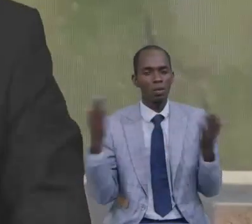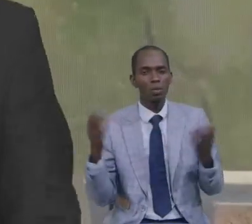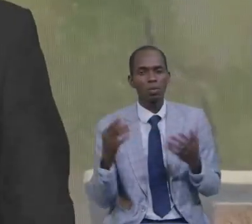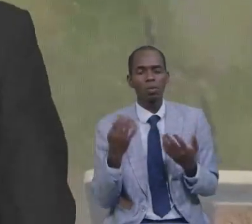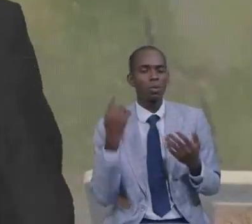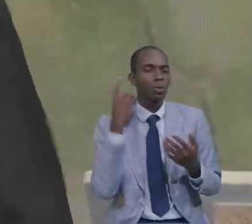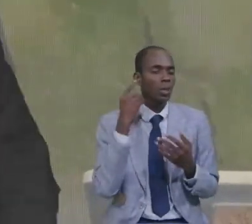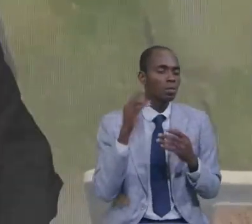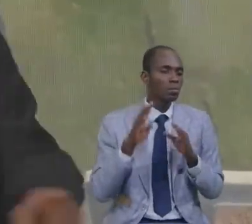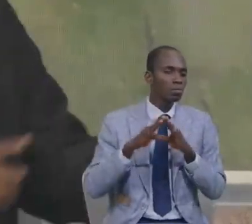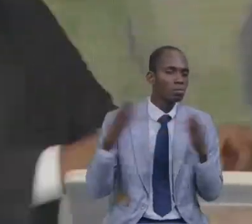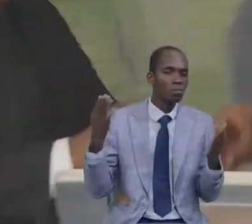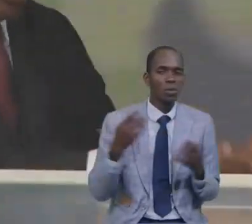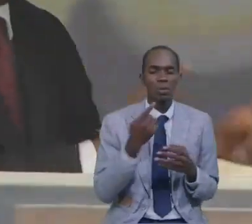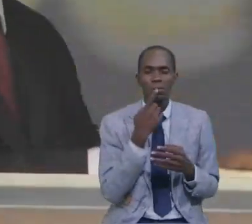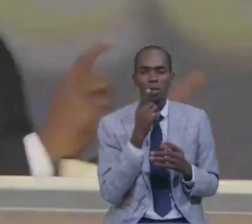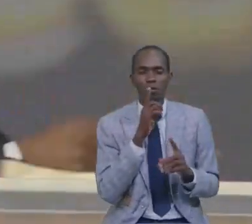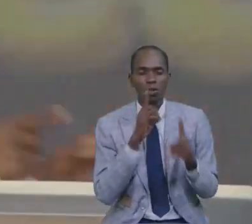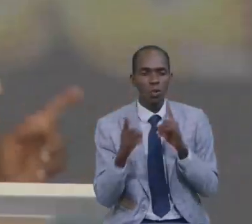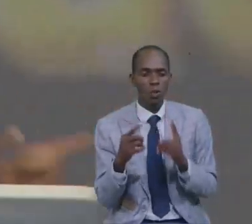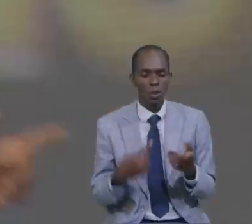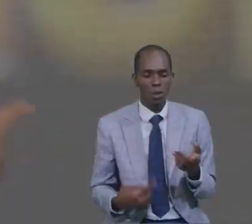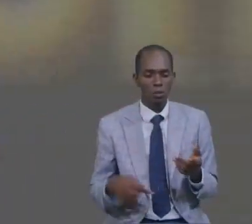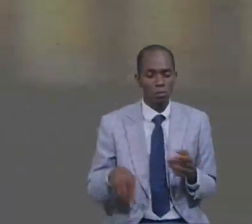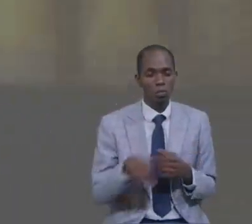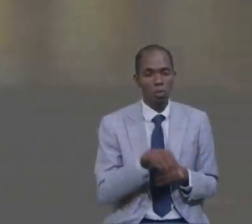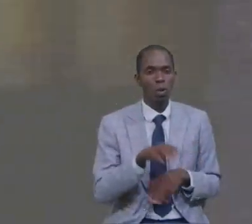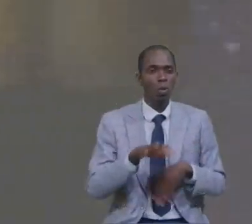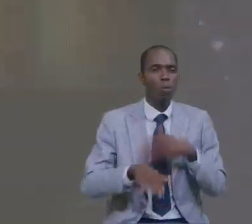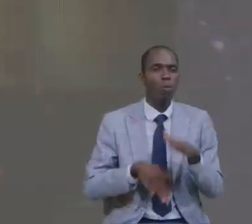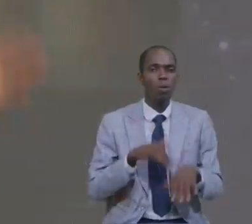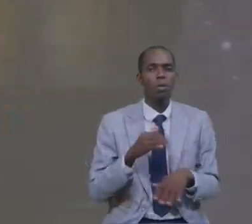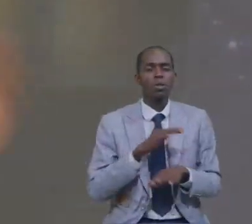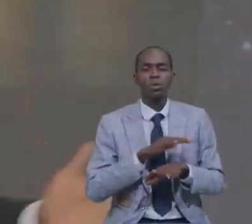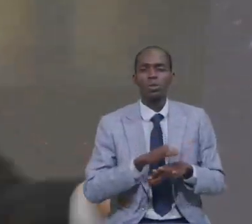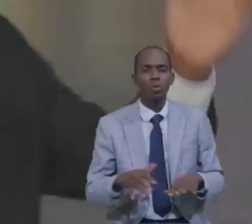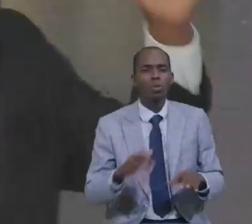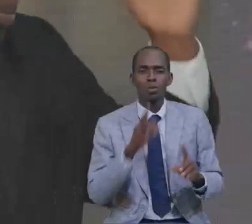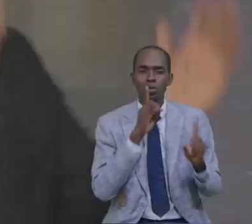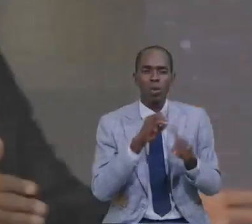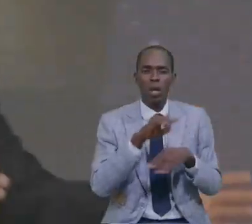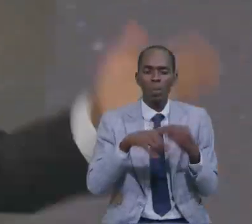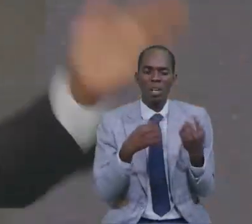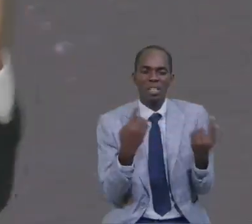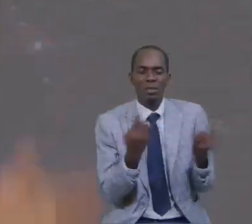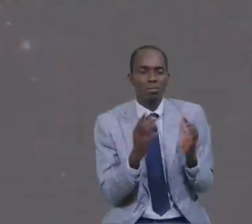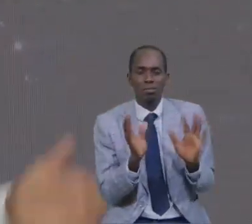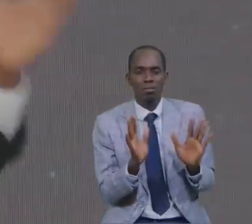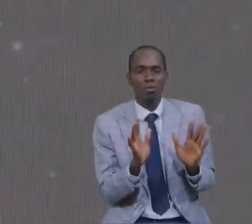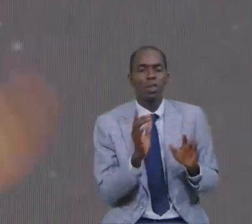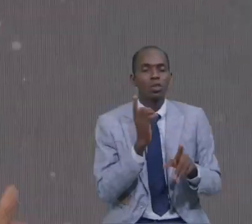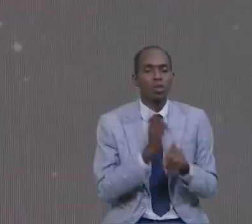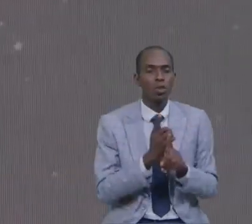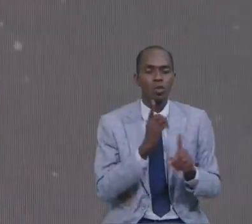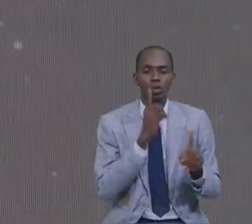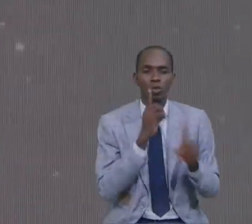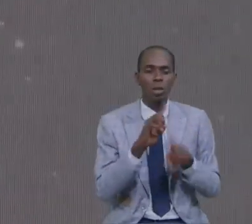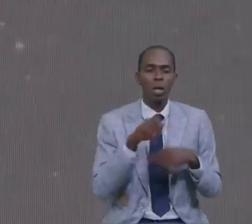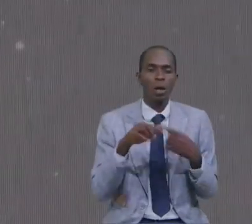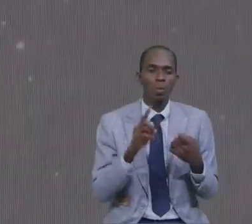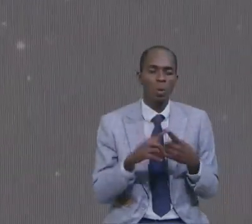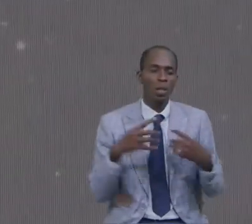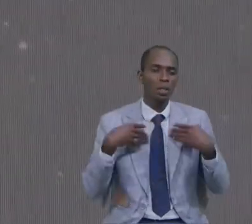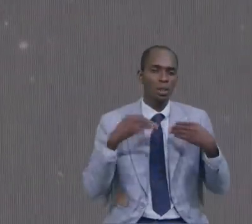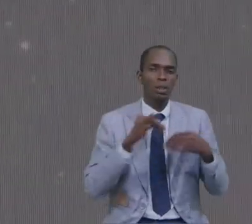about new life in Christ. We cannot talk about righteousness now. This is the moment, and this is the day